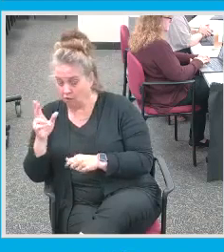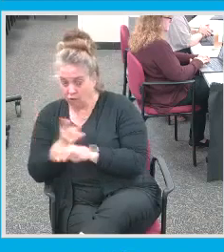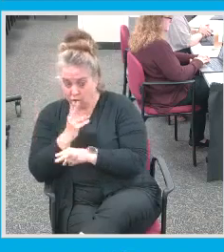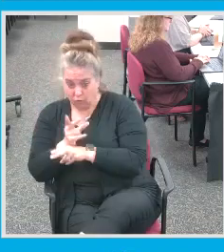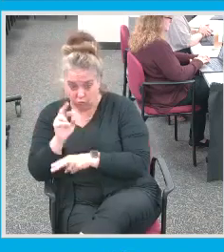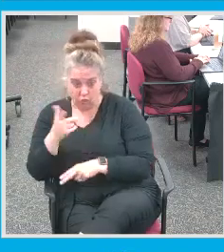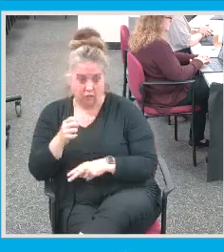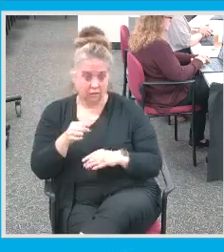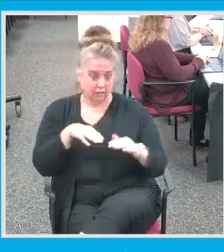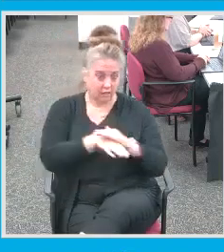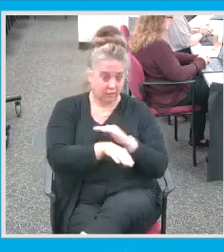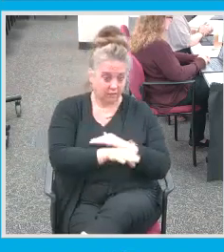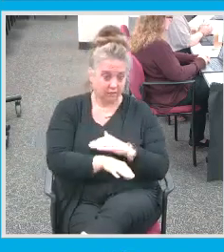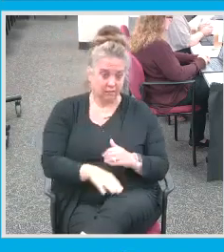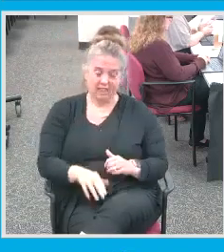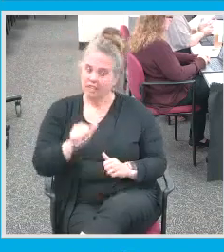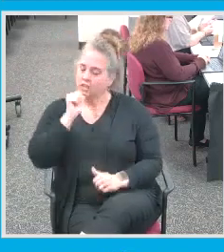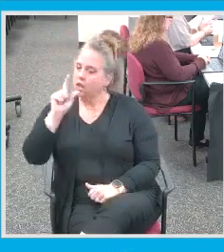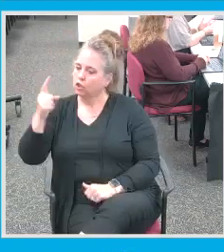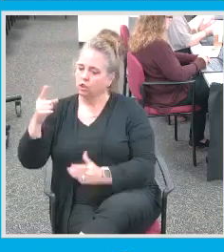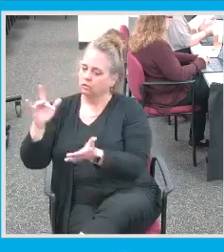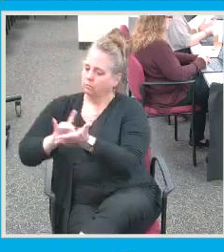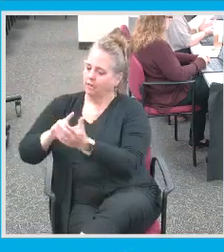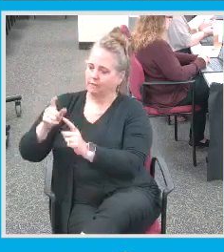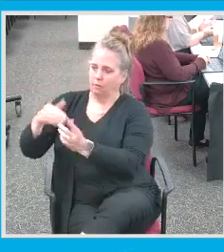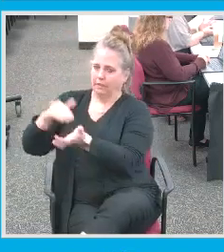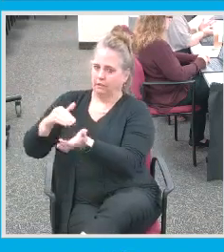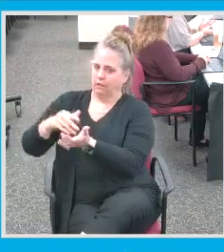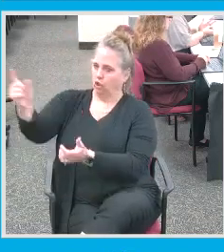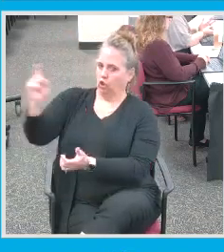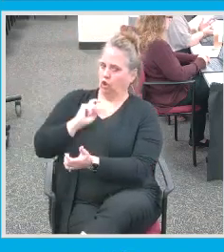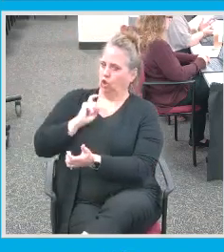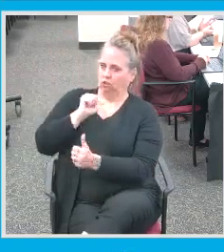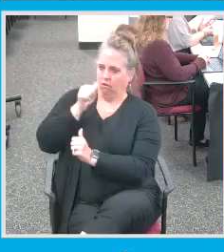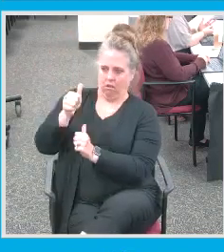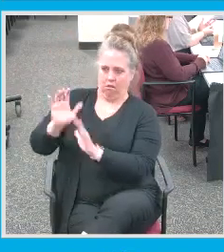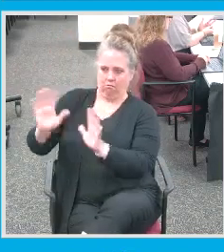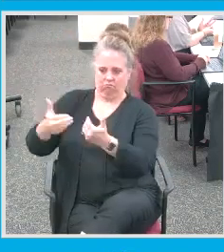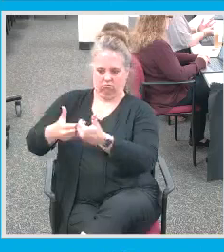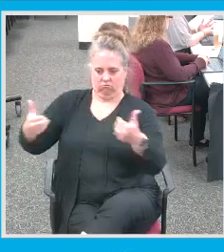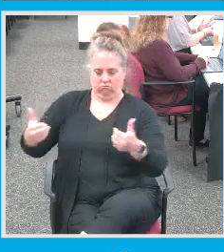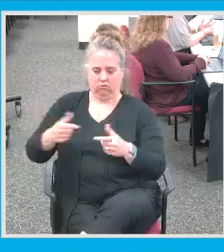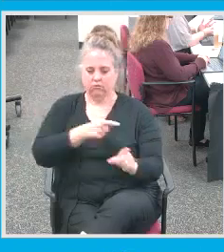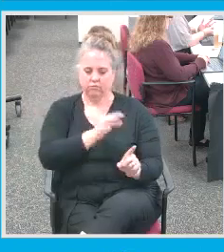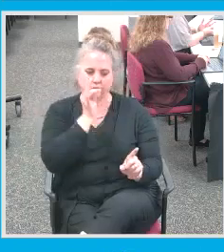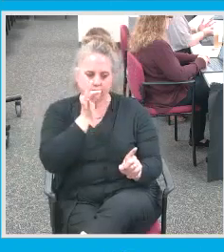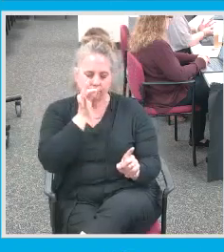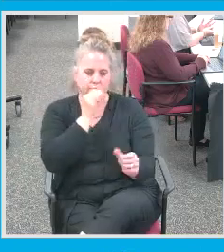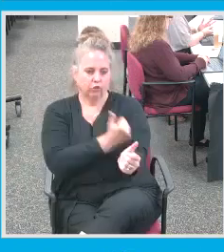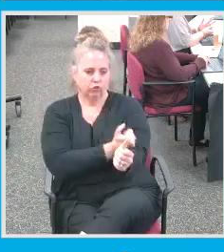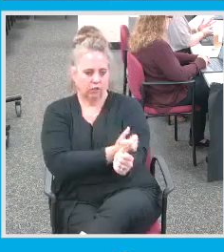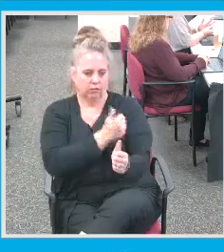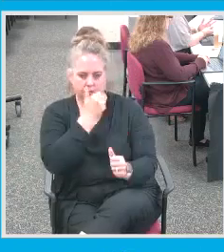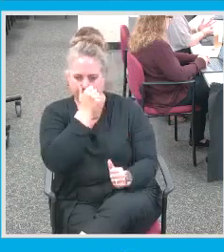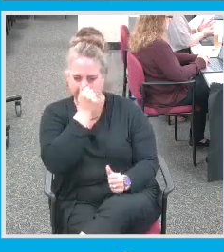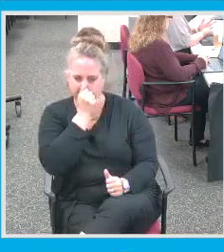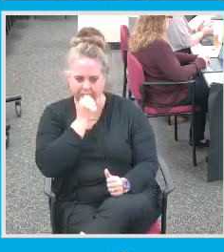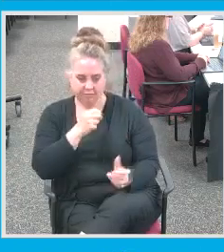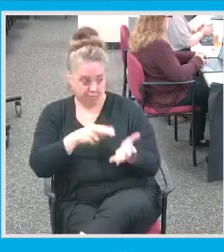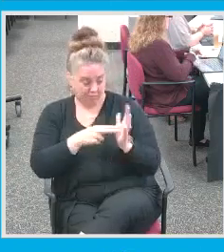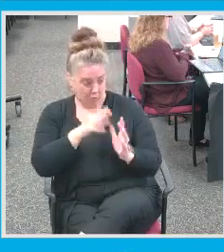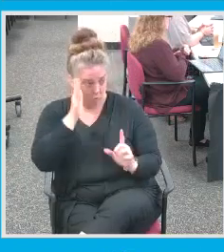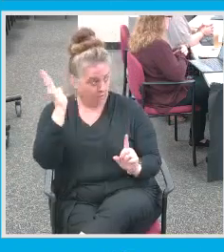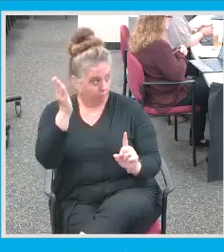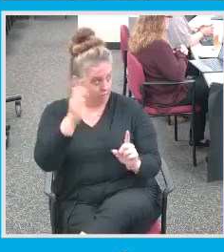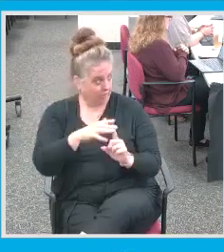prescription medication, Yeah. but marijuana and other things. Yeah. So is that the intent of that conversation? I